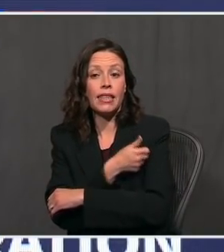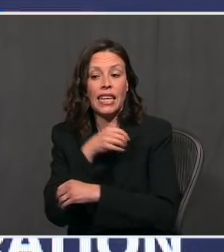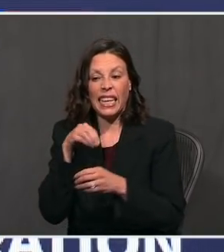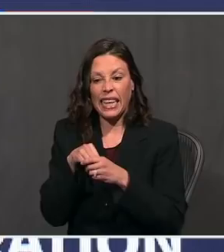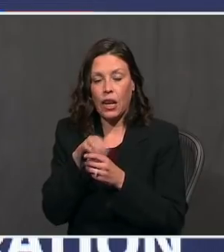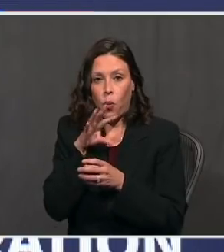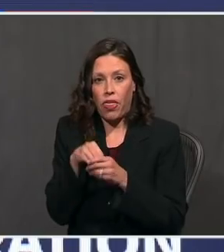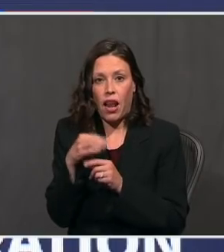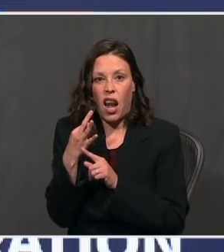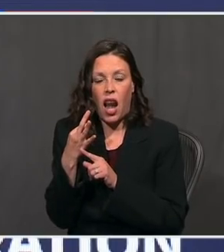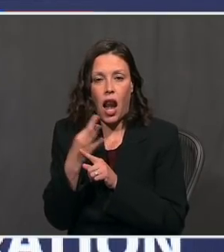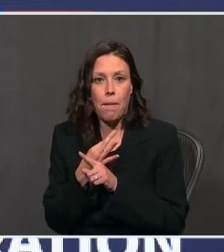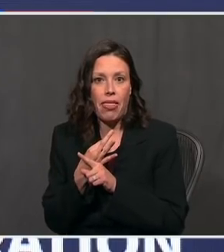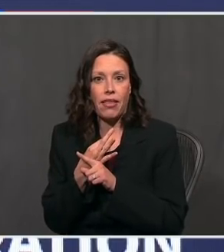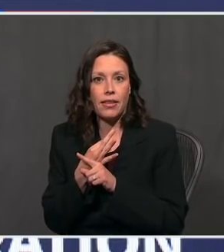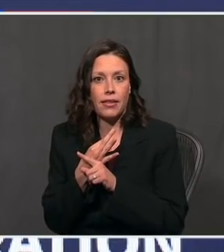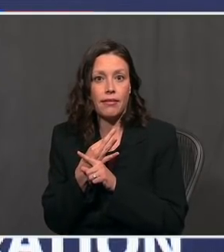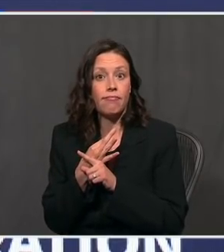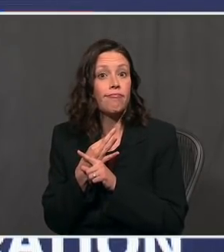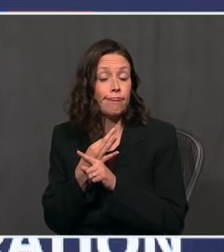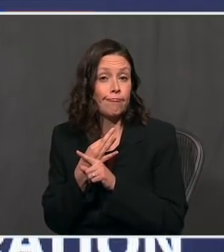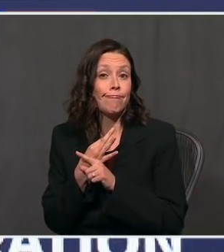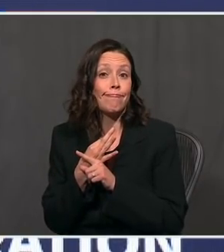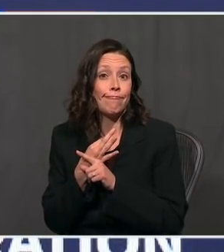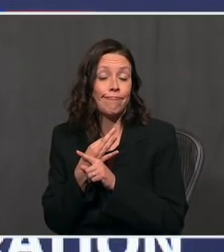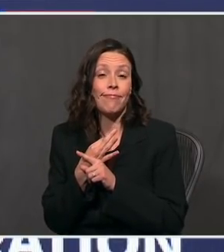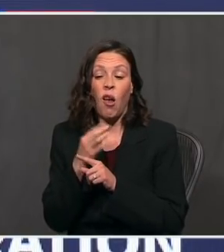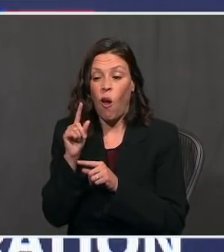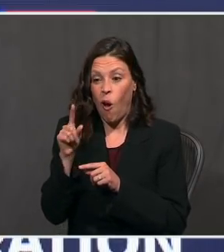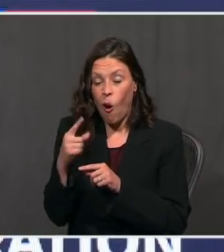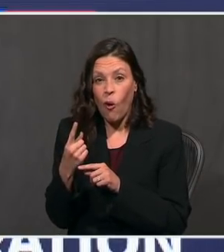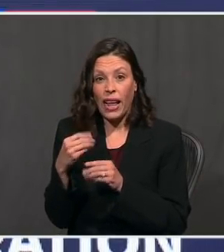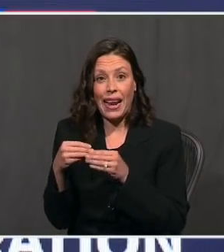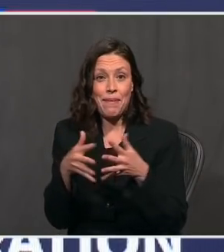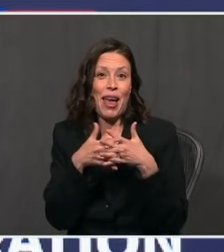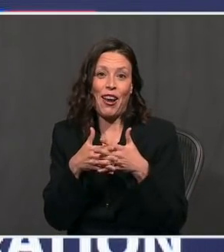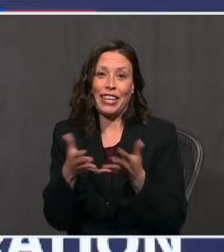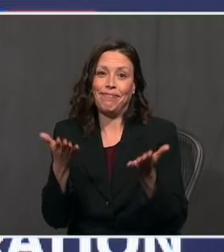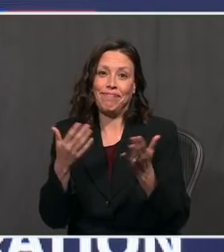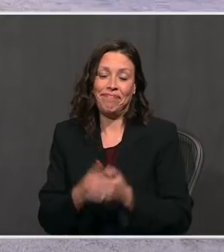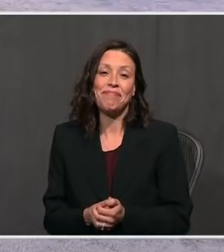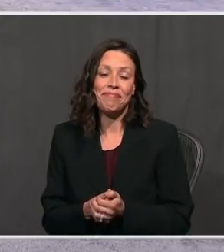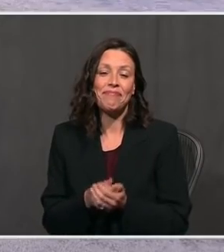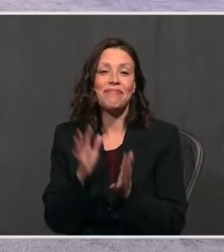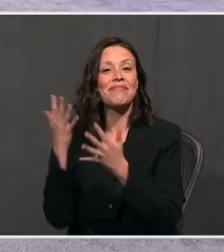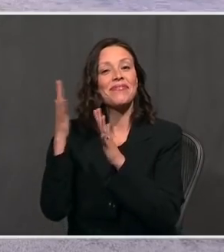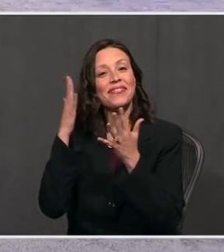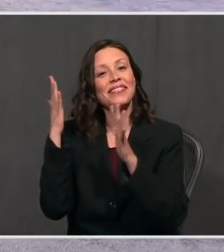just 9 months. Only in America.